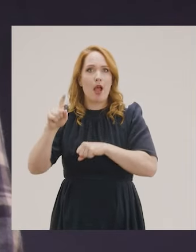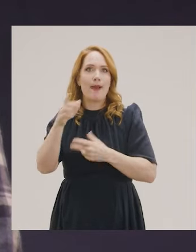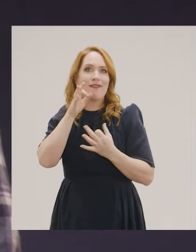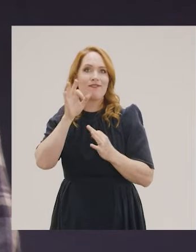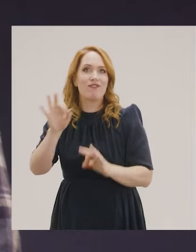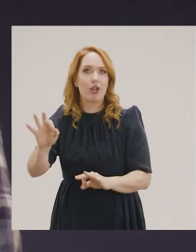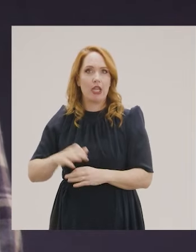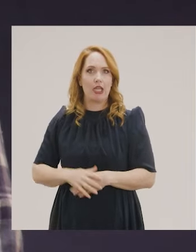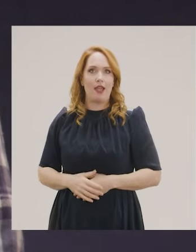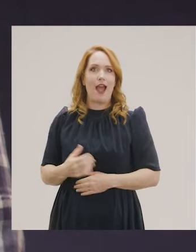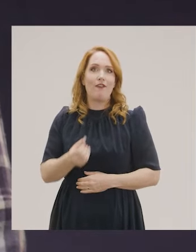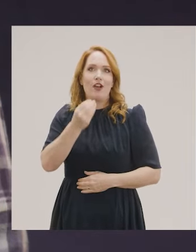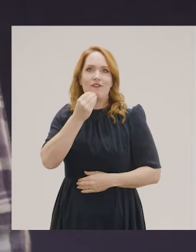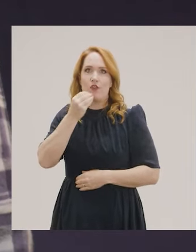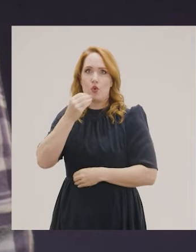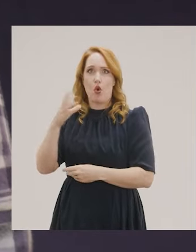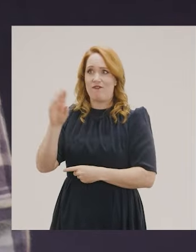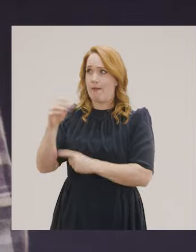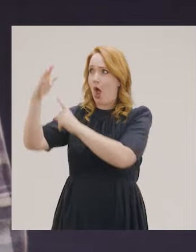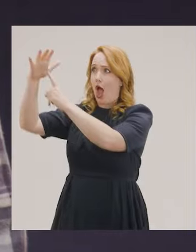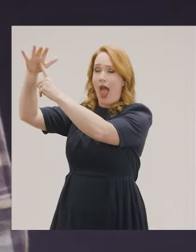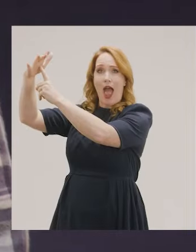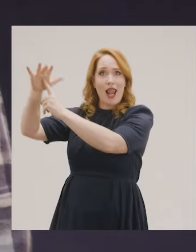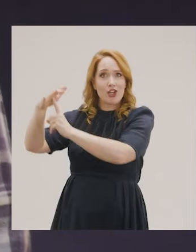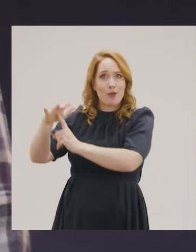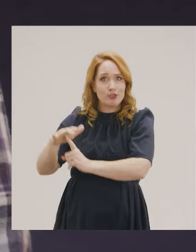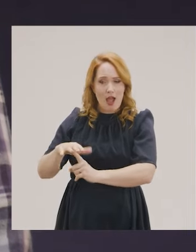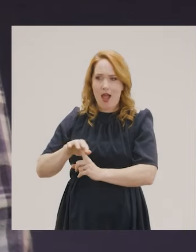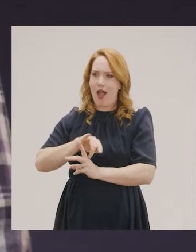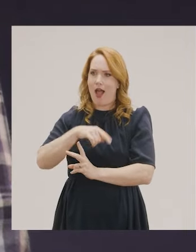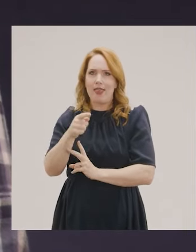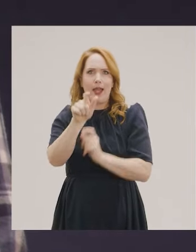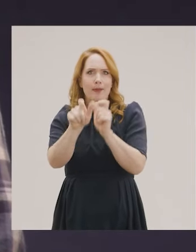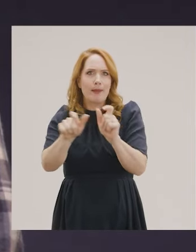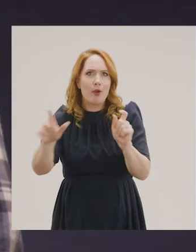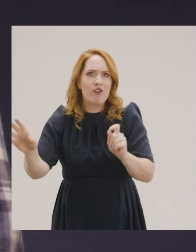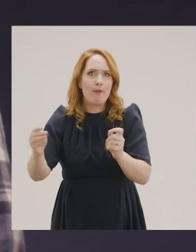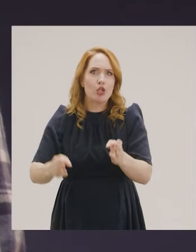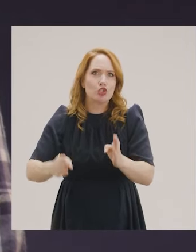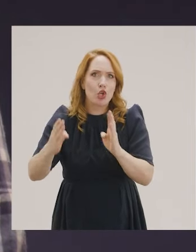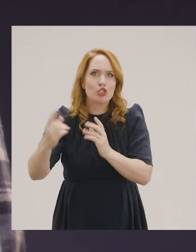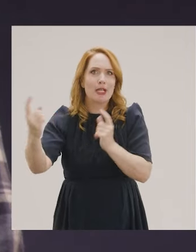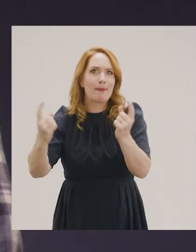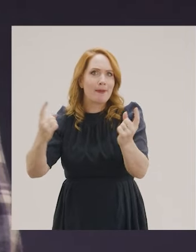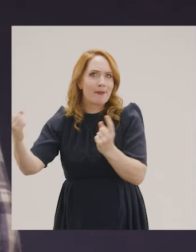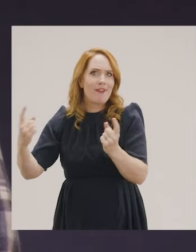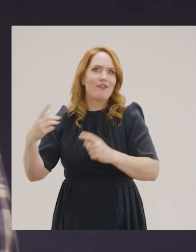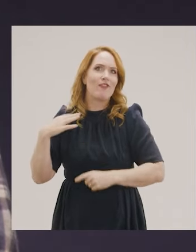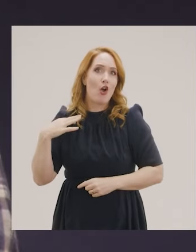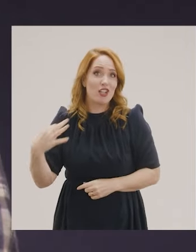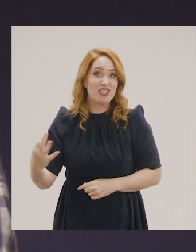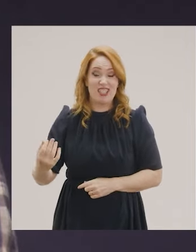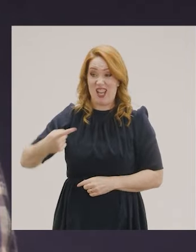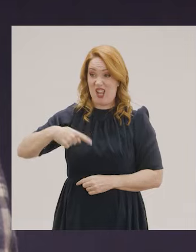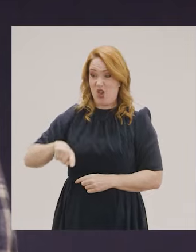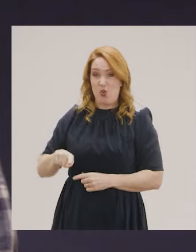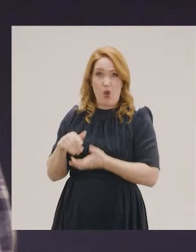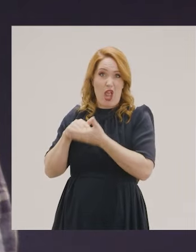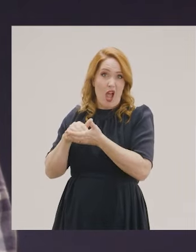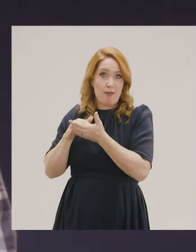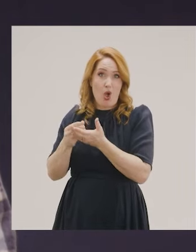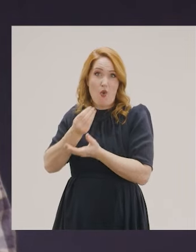food was helicoptered in and members of our team and other churches and different people came and volunteered. We were